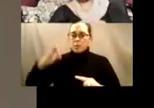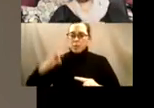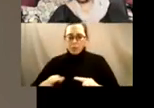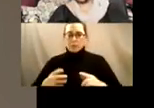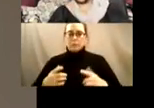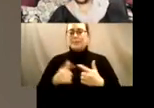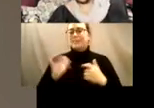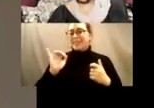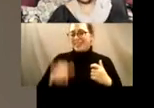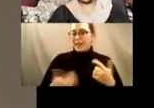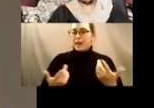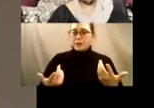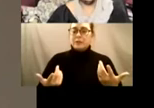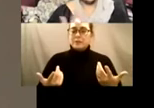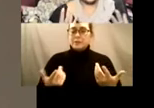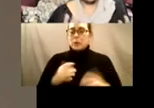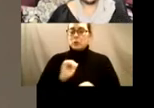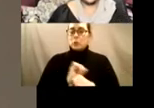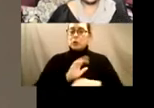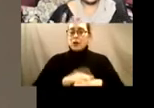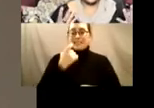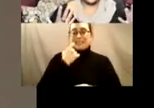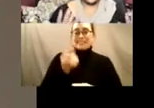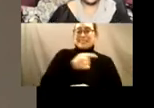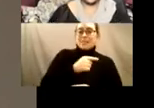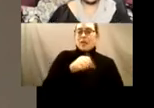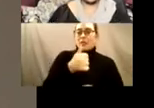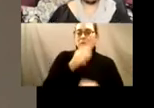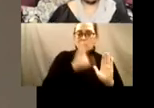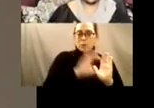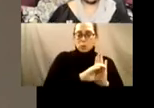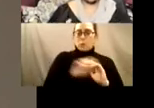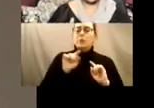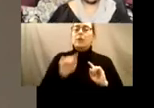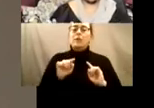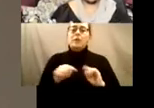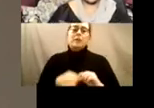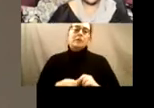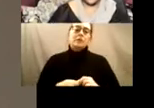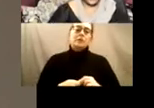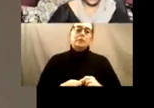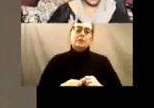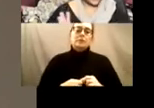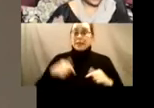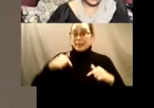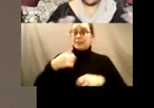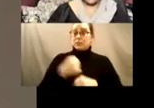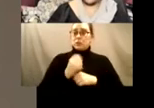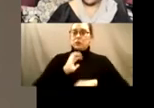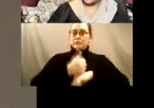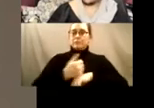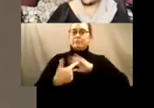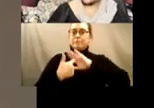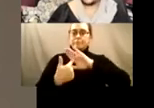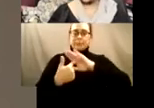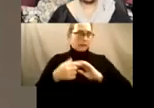what I was working on in the earlier photo. And with this piece, this was up this year. I can't remember